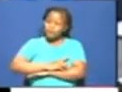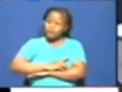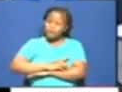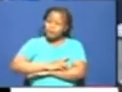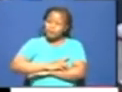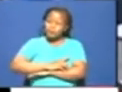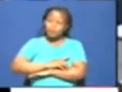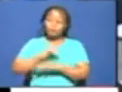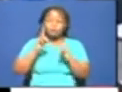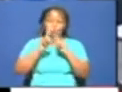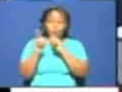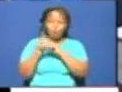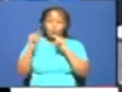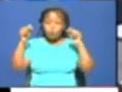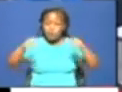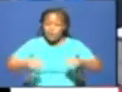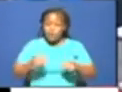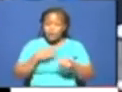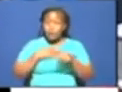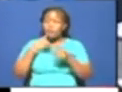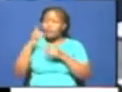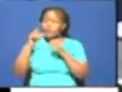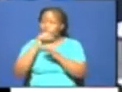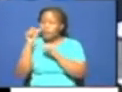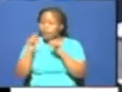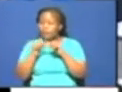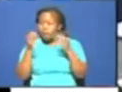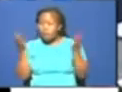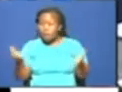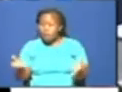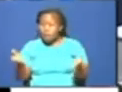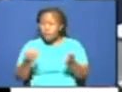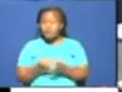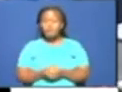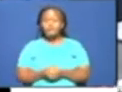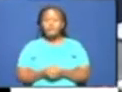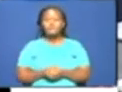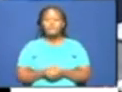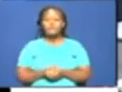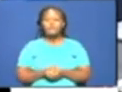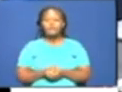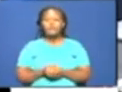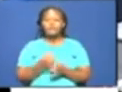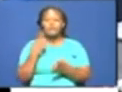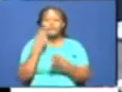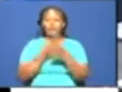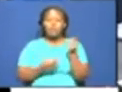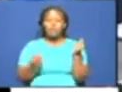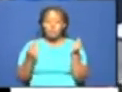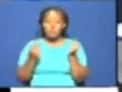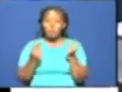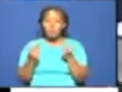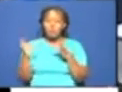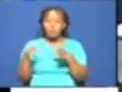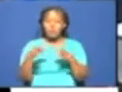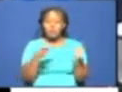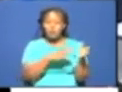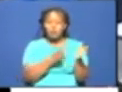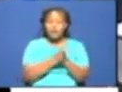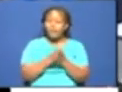And here I'm talking about my comrades in arms, both alive and those who have